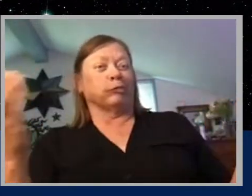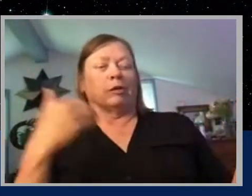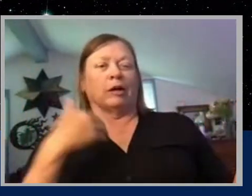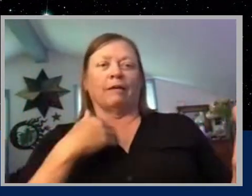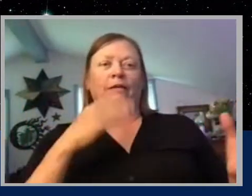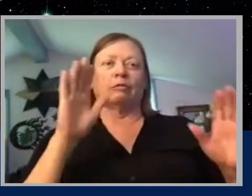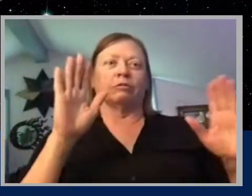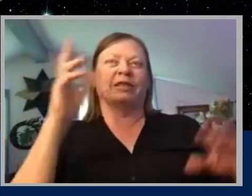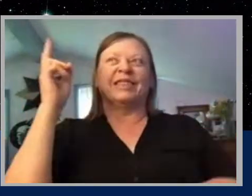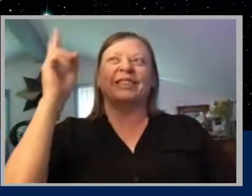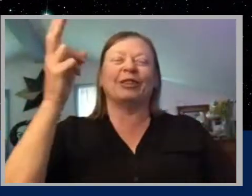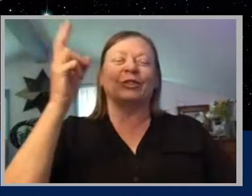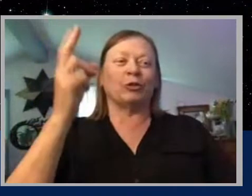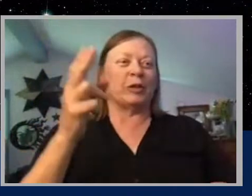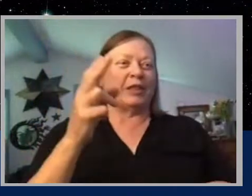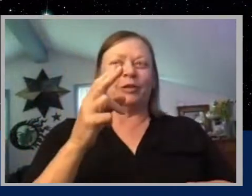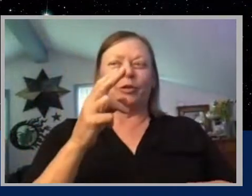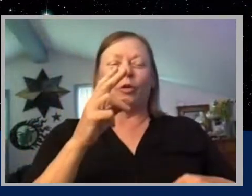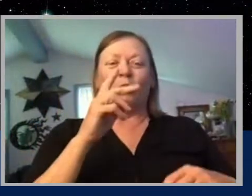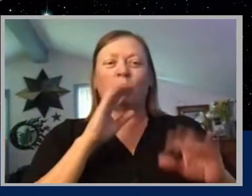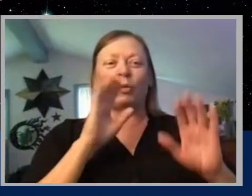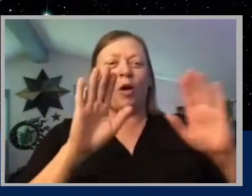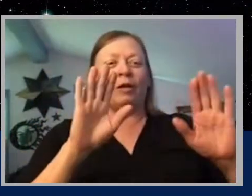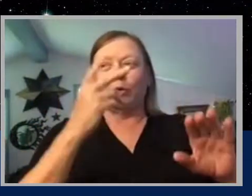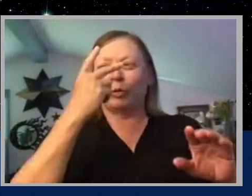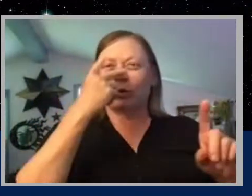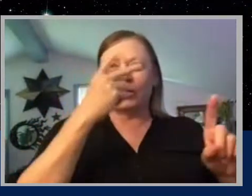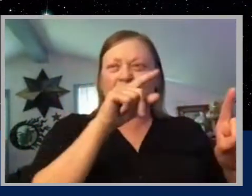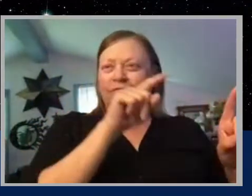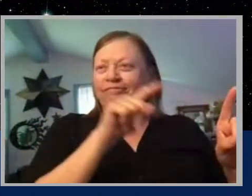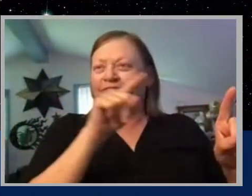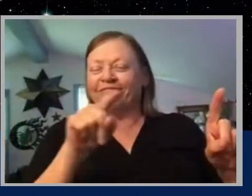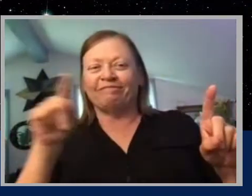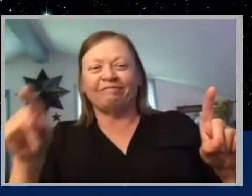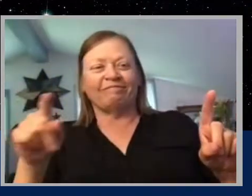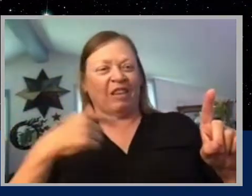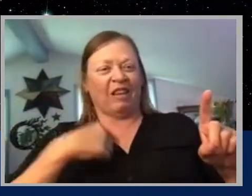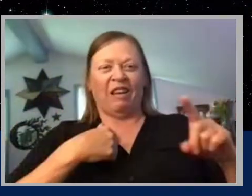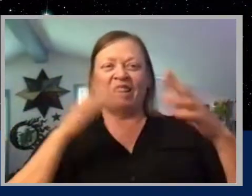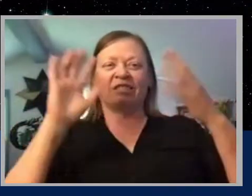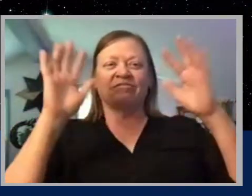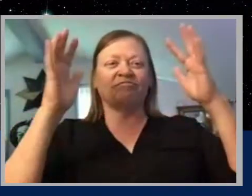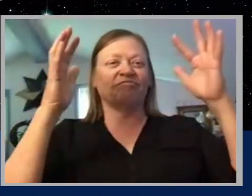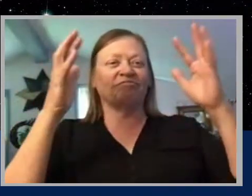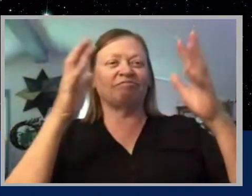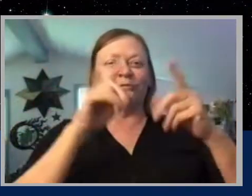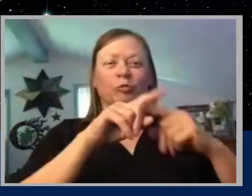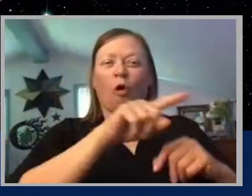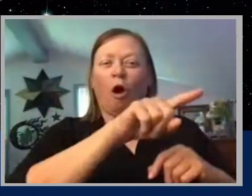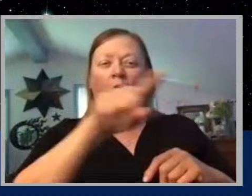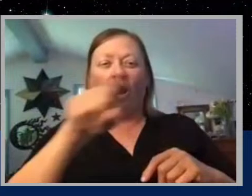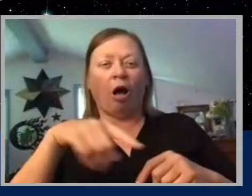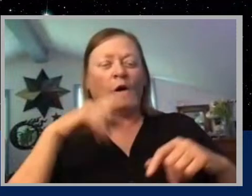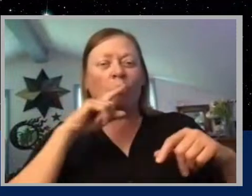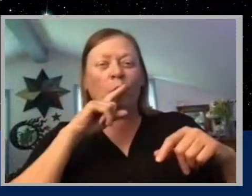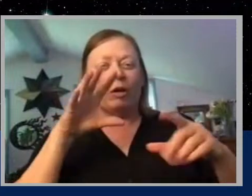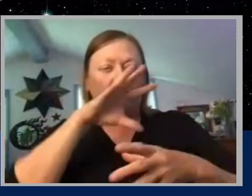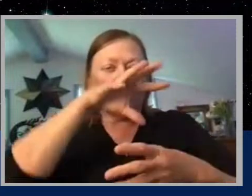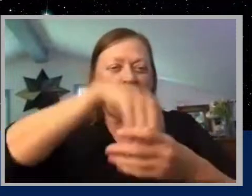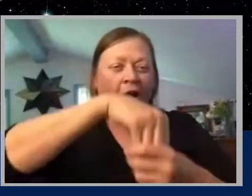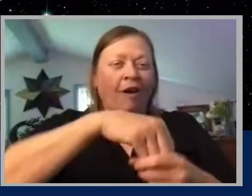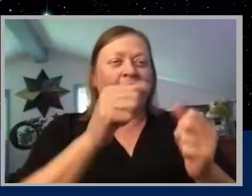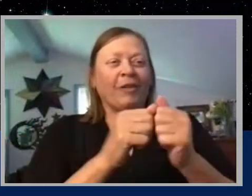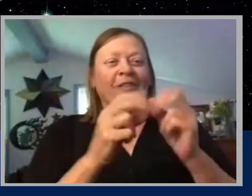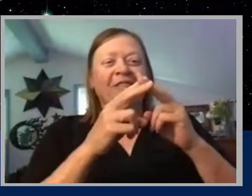that, and, still are to this day. So, props to everyone who's helping out with all of these very complicated systems that you all are working